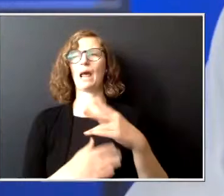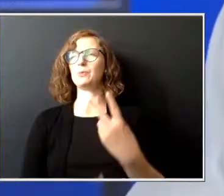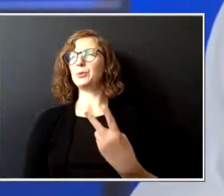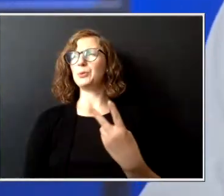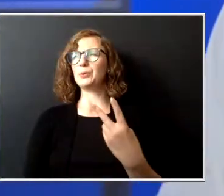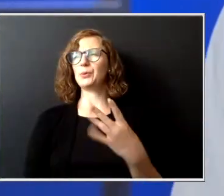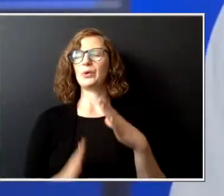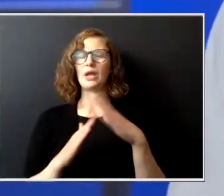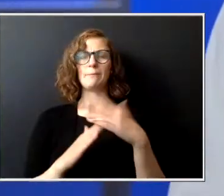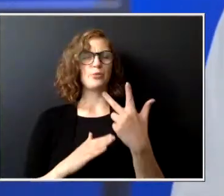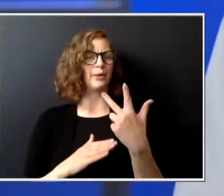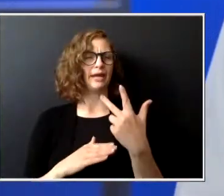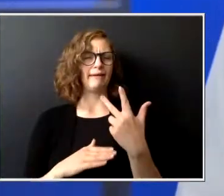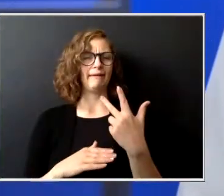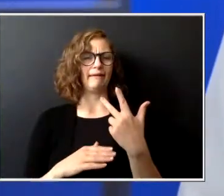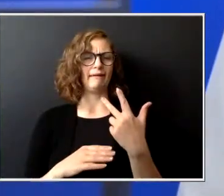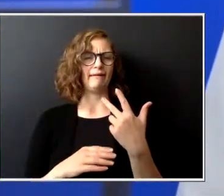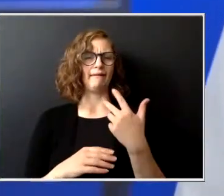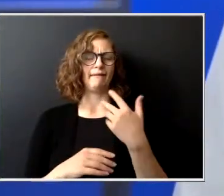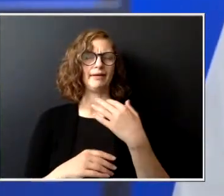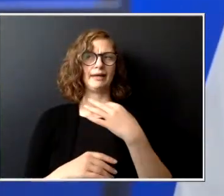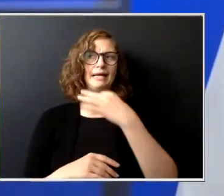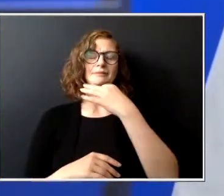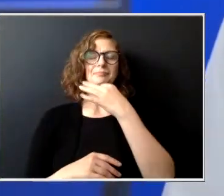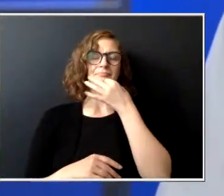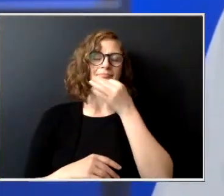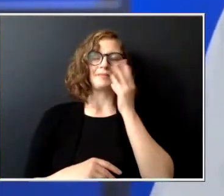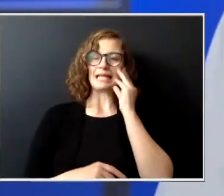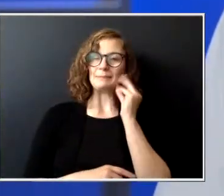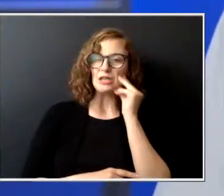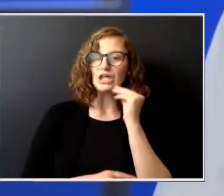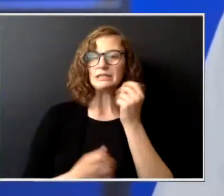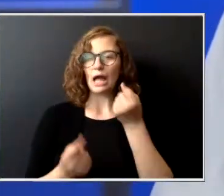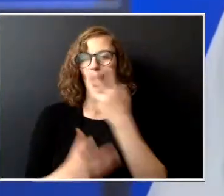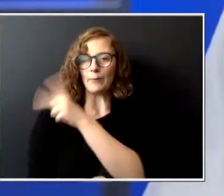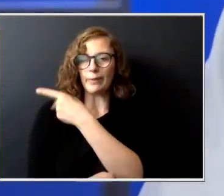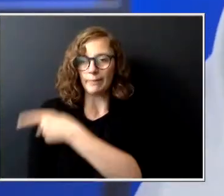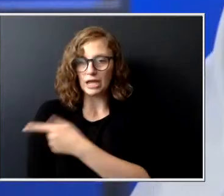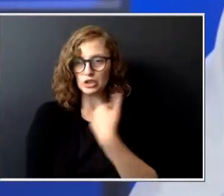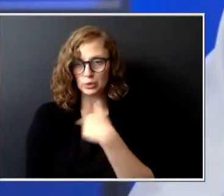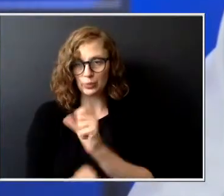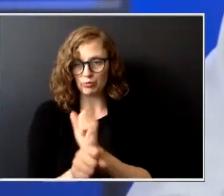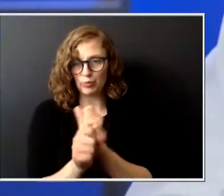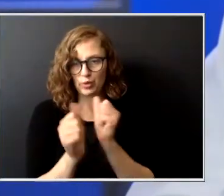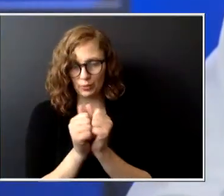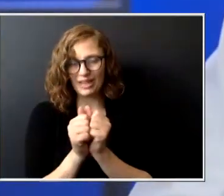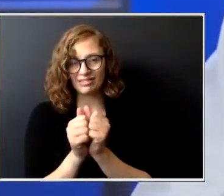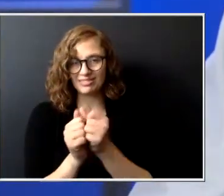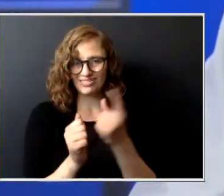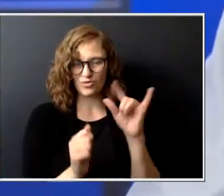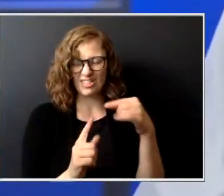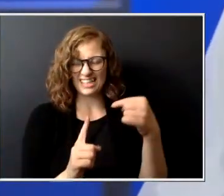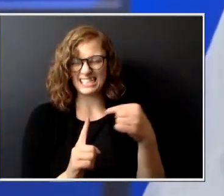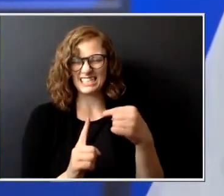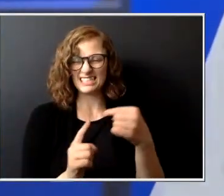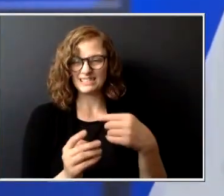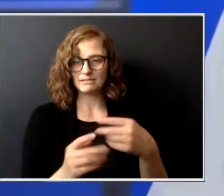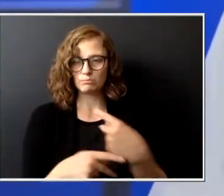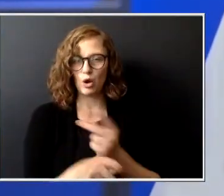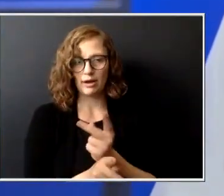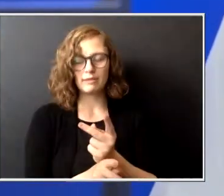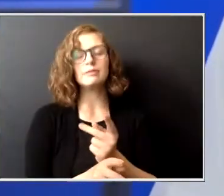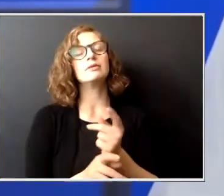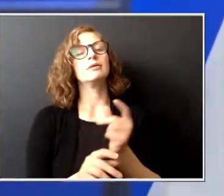the experience and number of patients that we have used it on. And it is a product that can reduce the need for